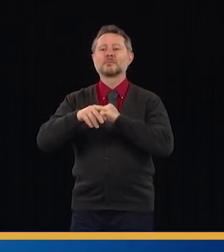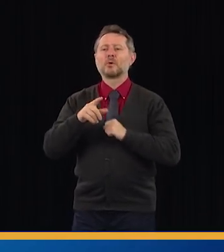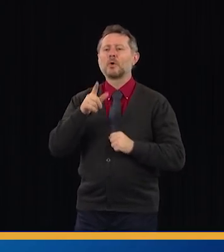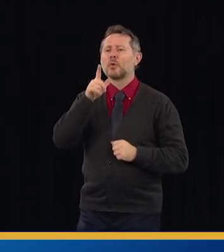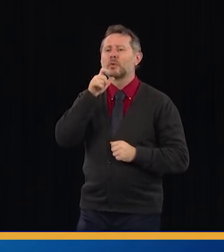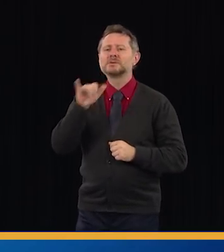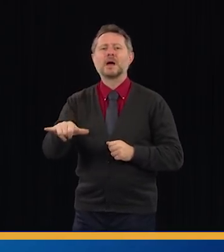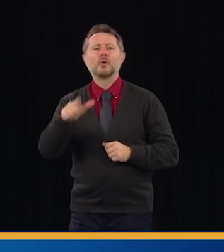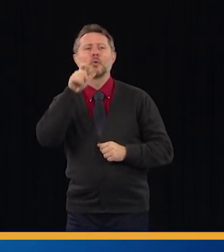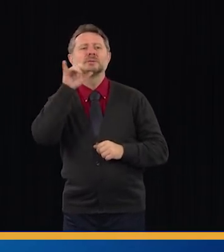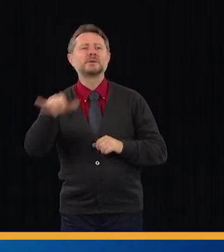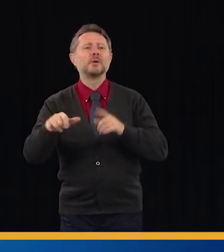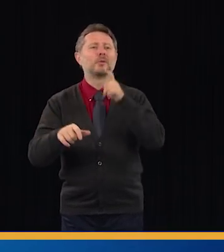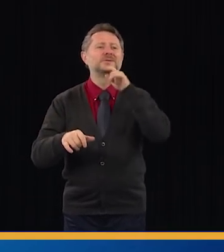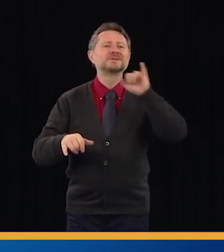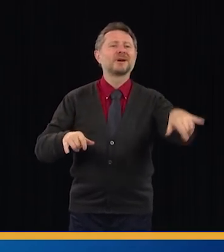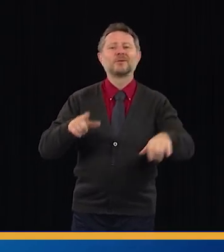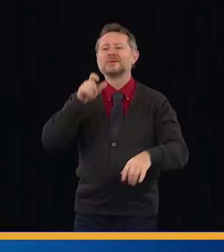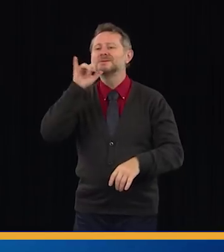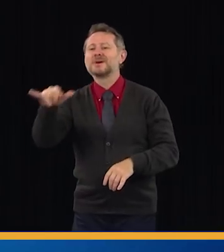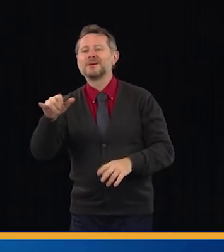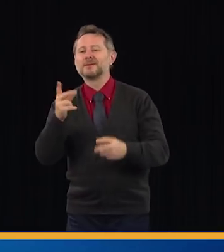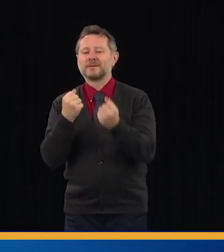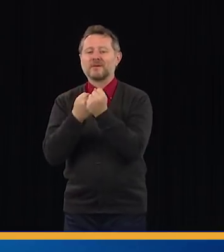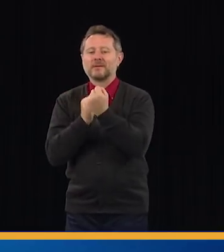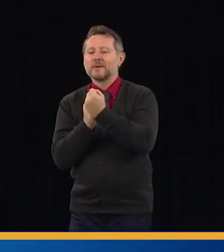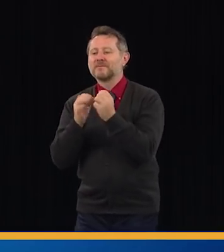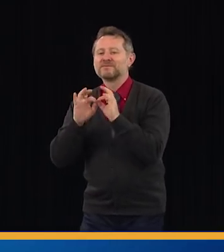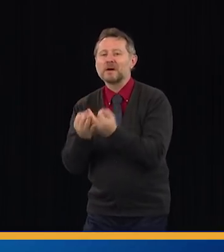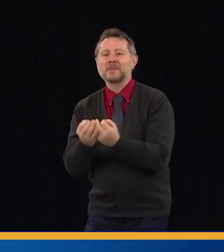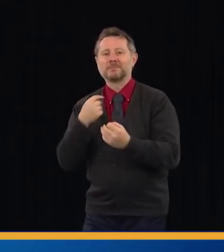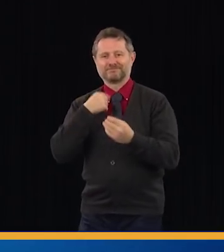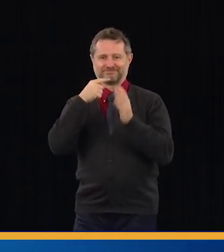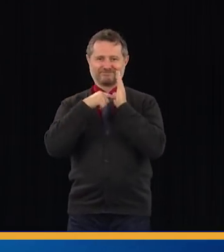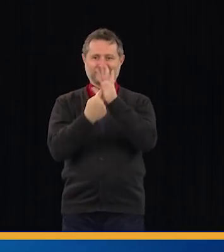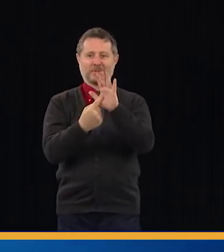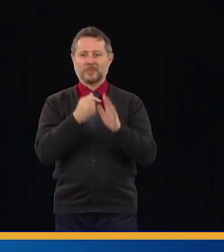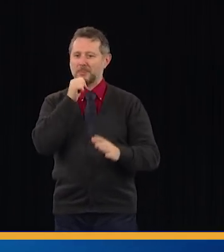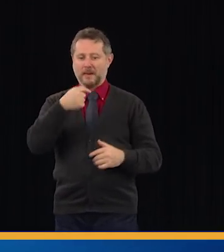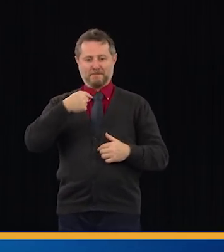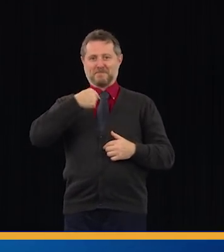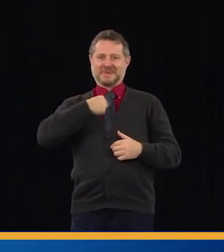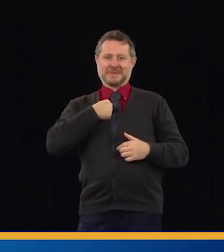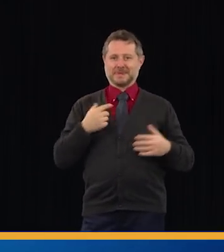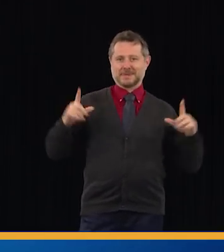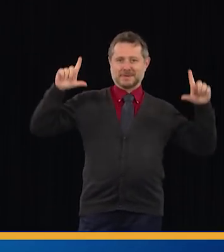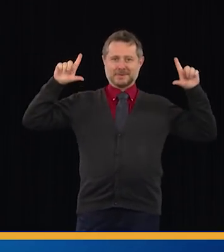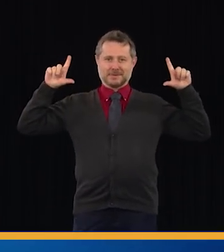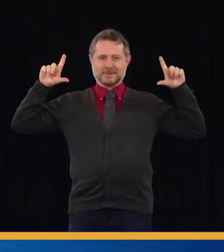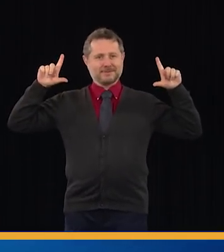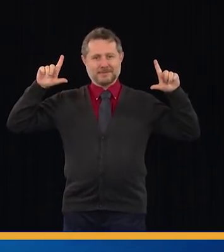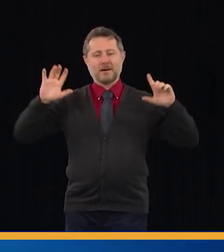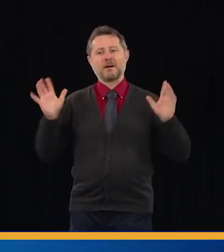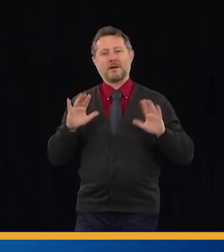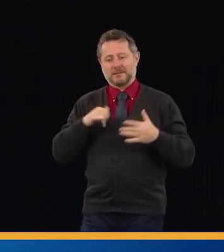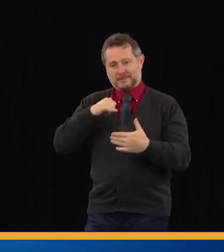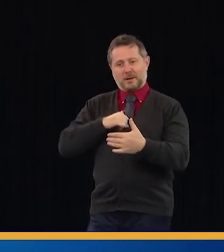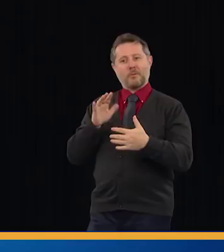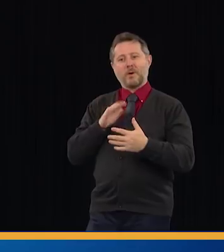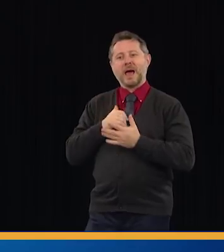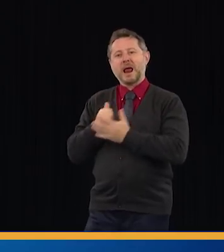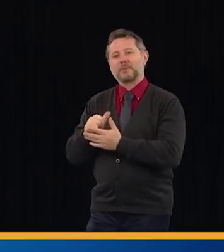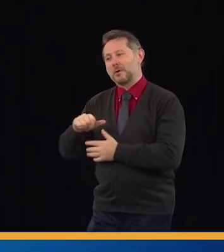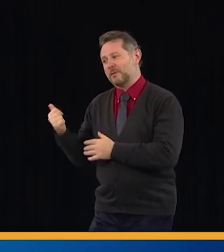for, right? It's not about staying home for yourself. Stay home for